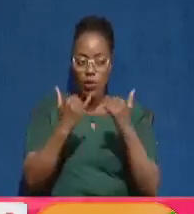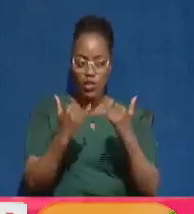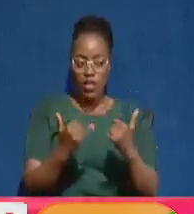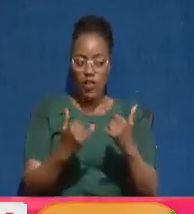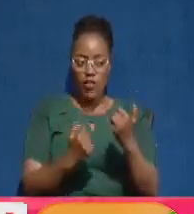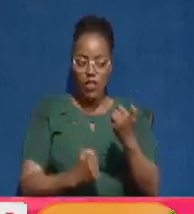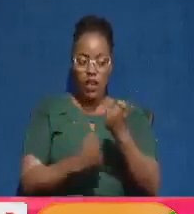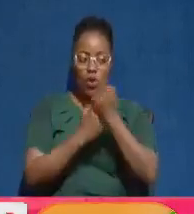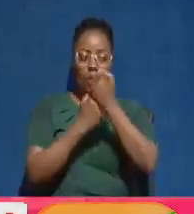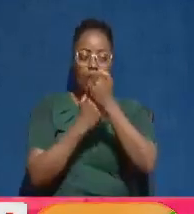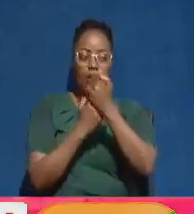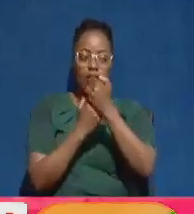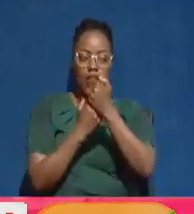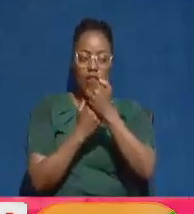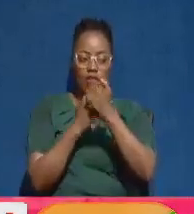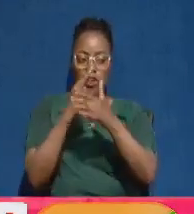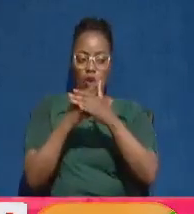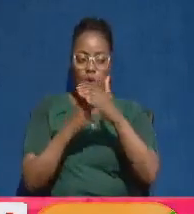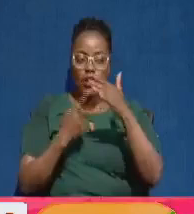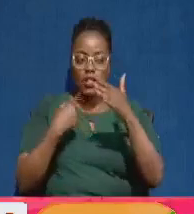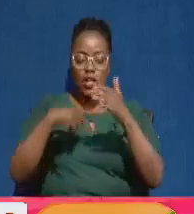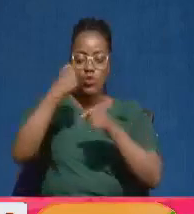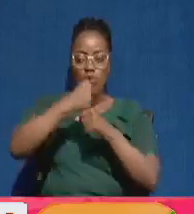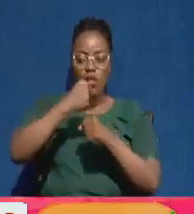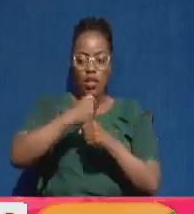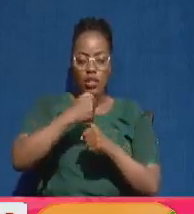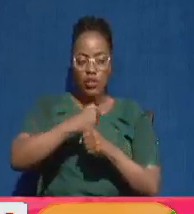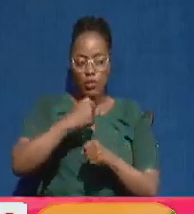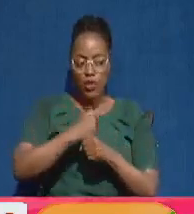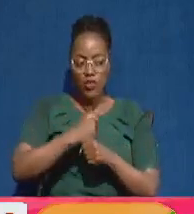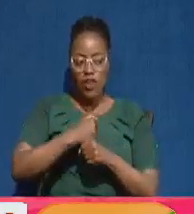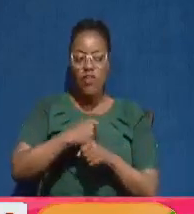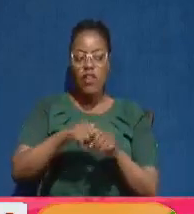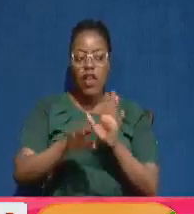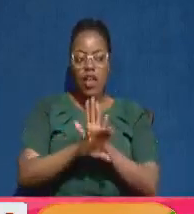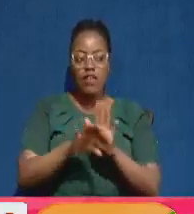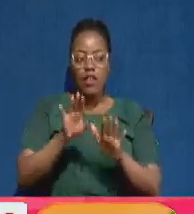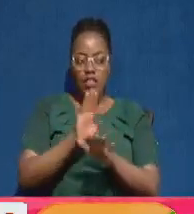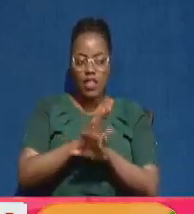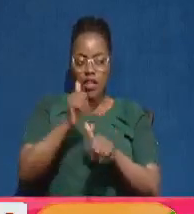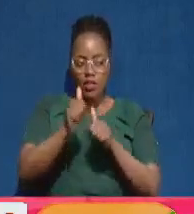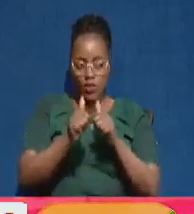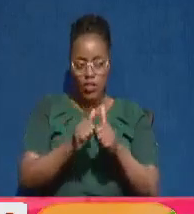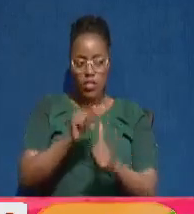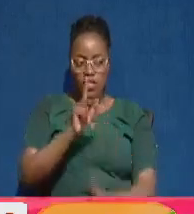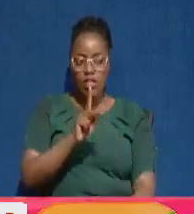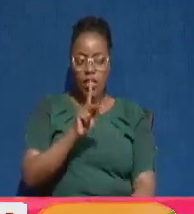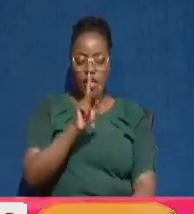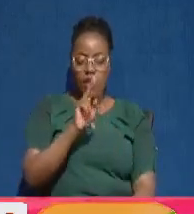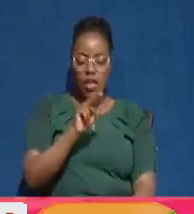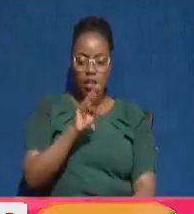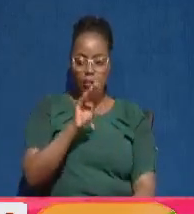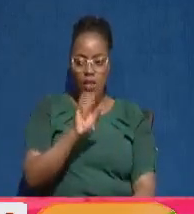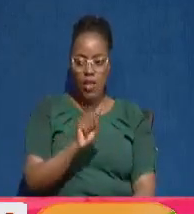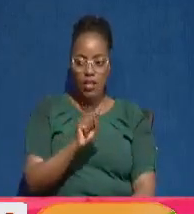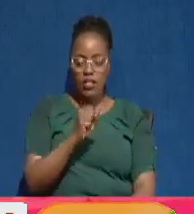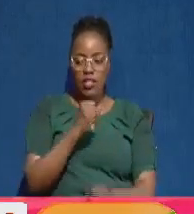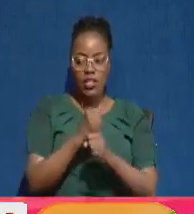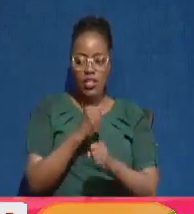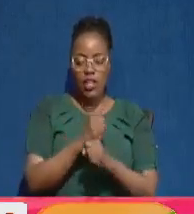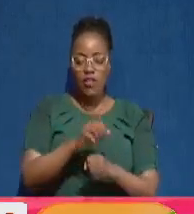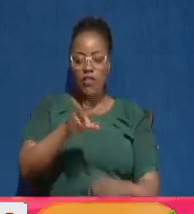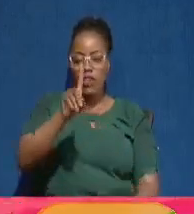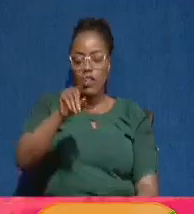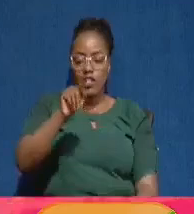really complements what we are doing. In fact, everything that KNBS does, data